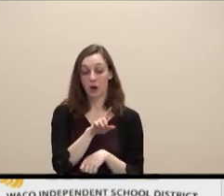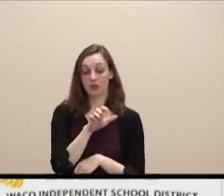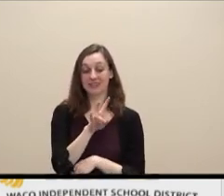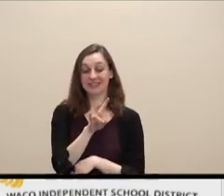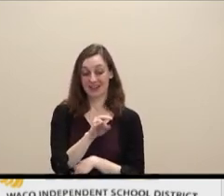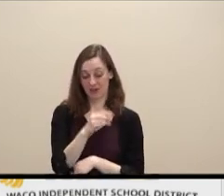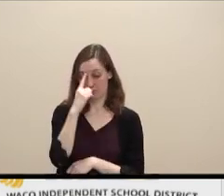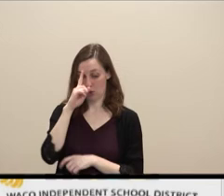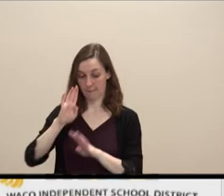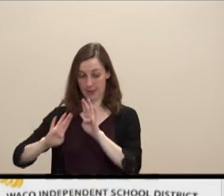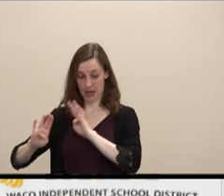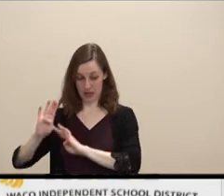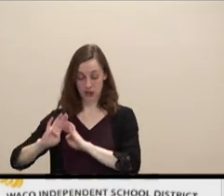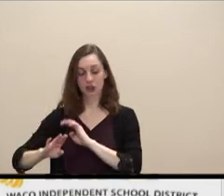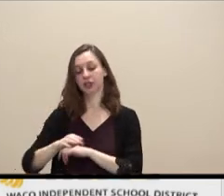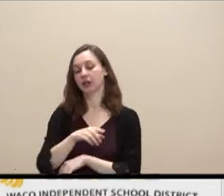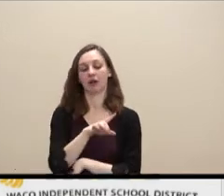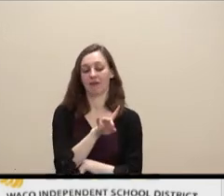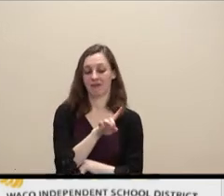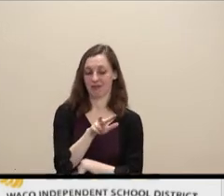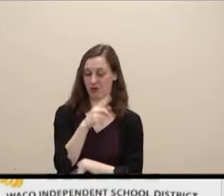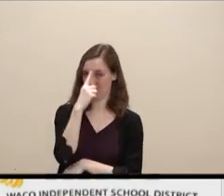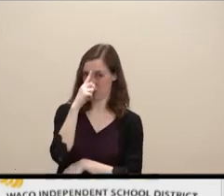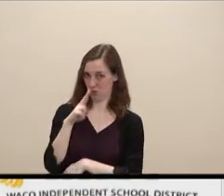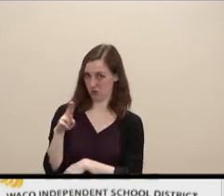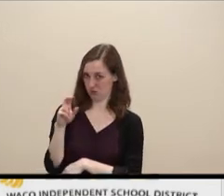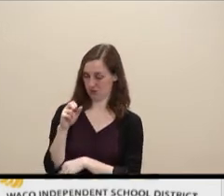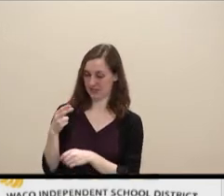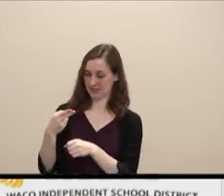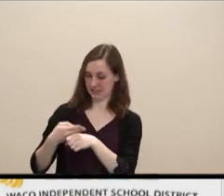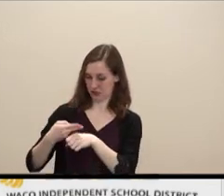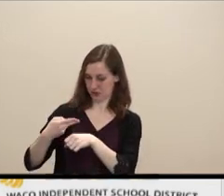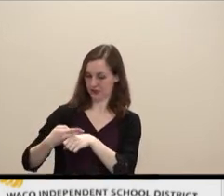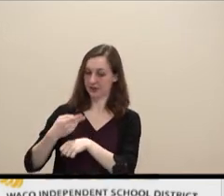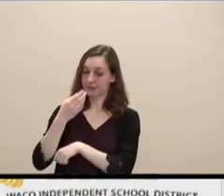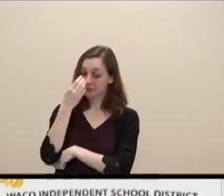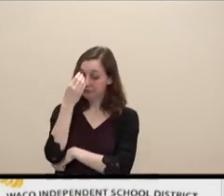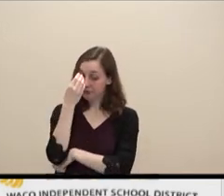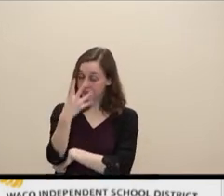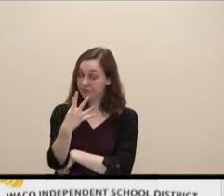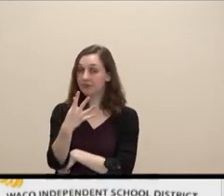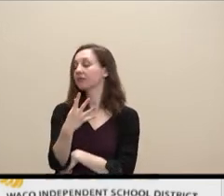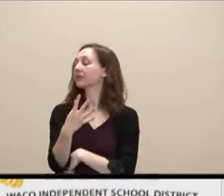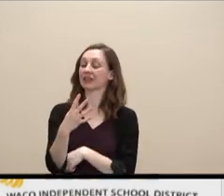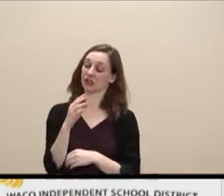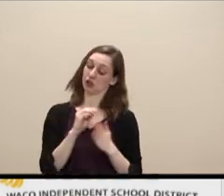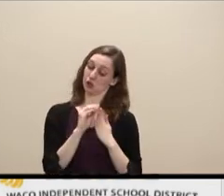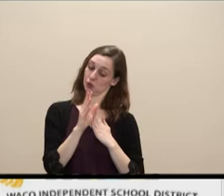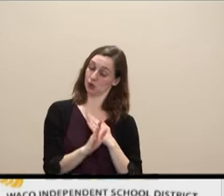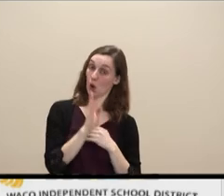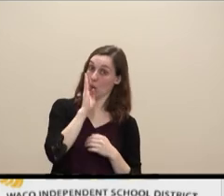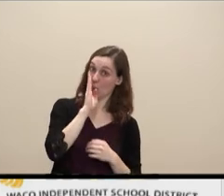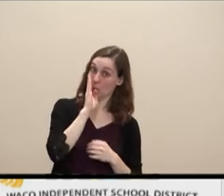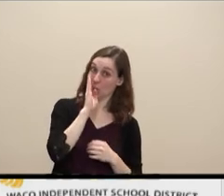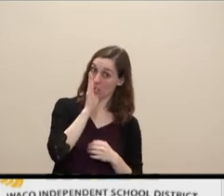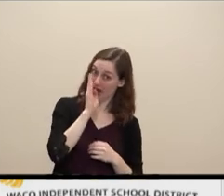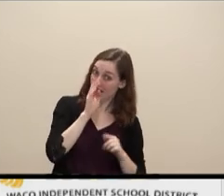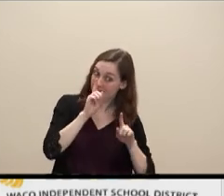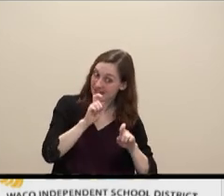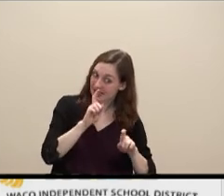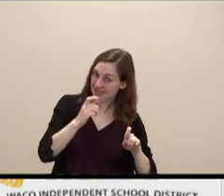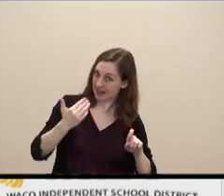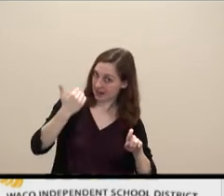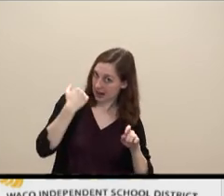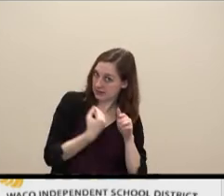U.S. History. And to give you some perspective on that, the students who would have tested last spring were waived. So none of these